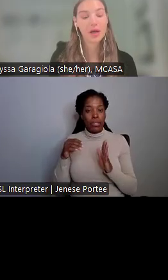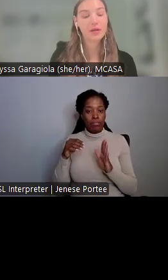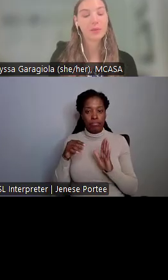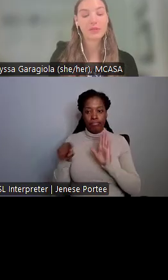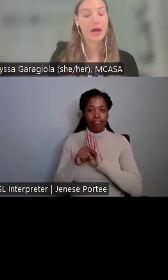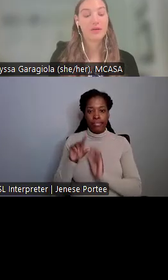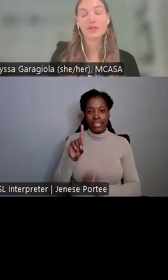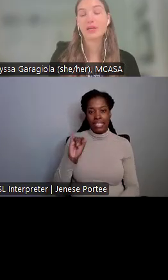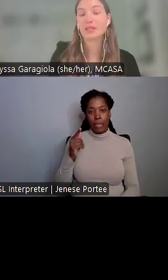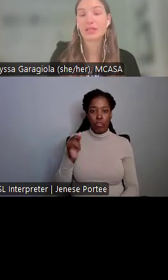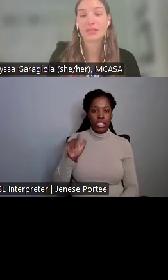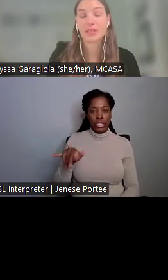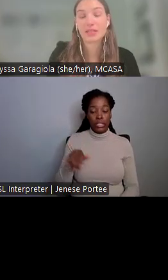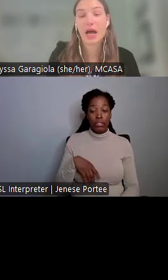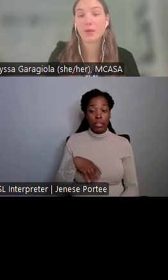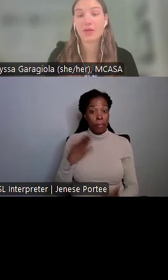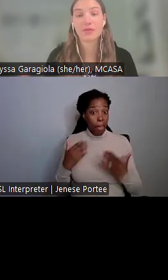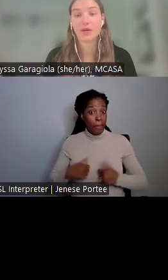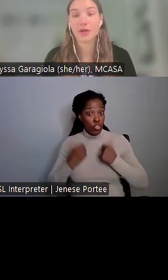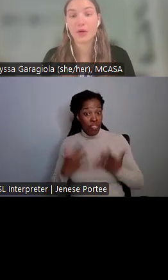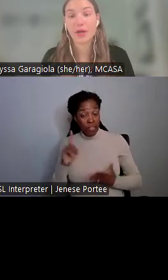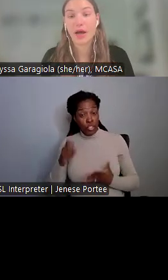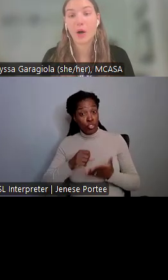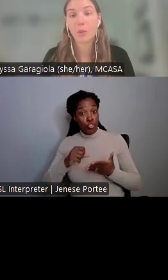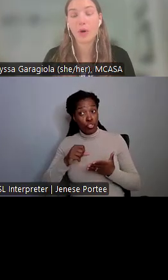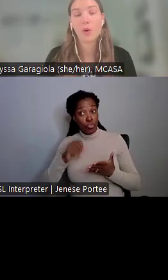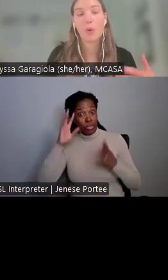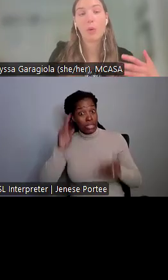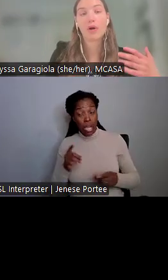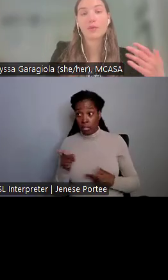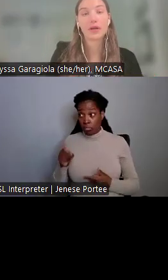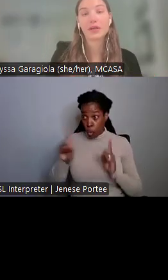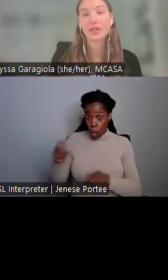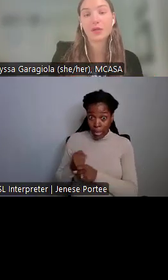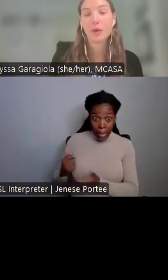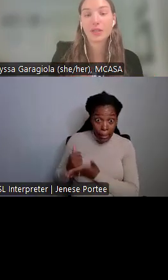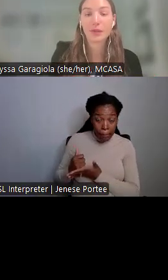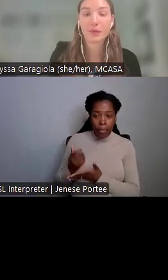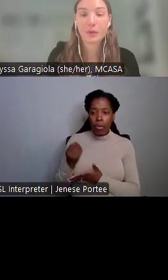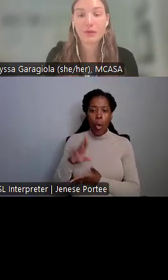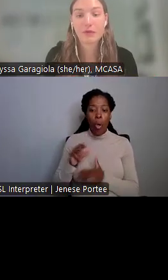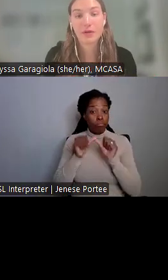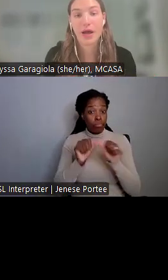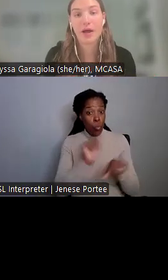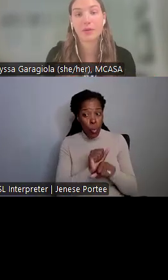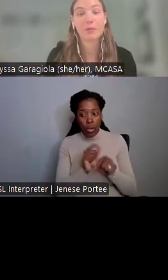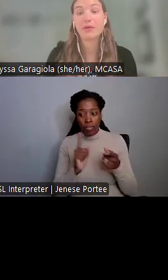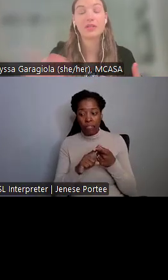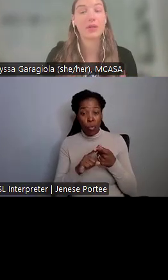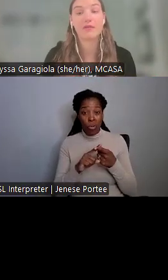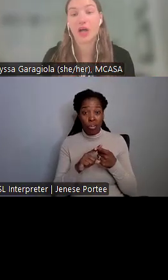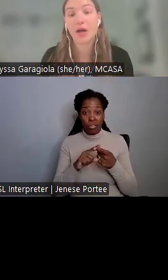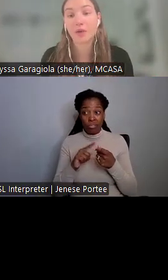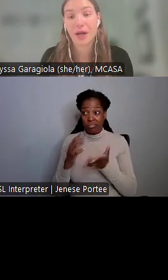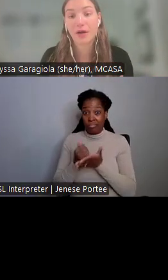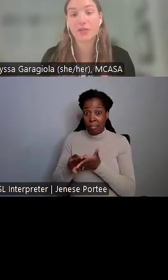example, survivors may need to decide whether they're going to go get help or they're going to continue to work to put a roof over their head. Or maybe they